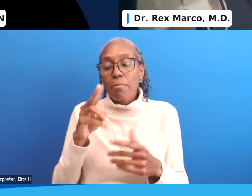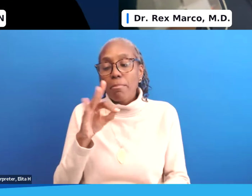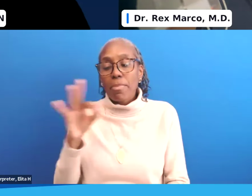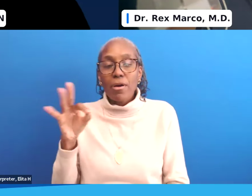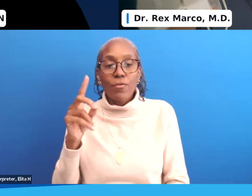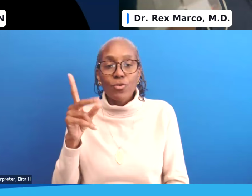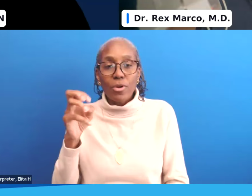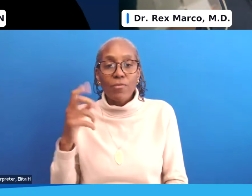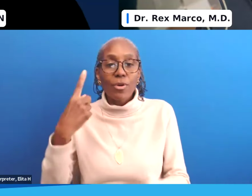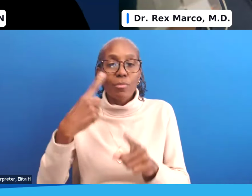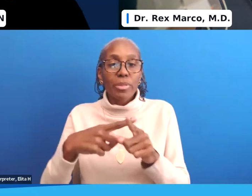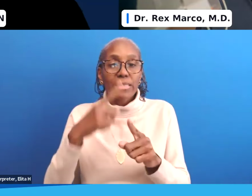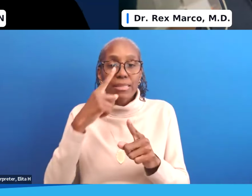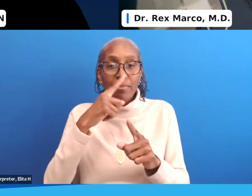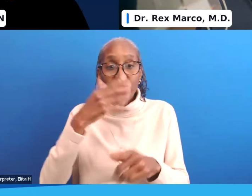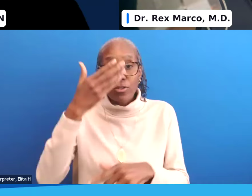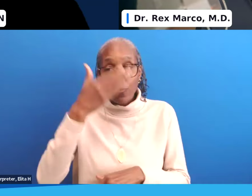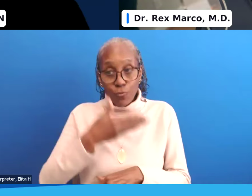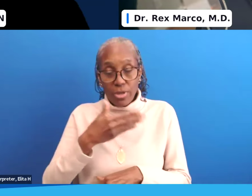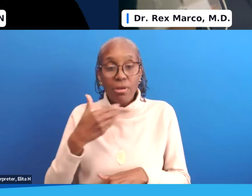a mouse in front of me that I